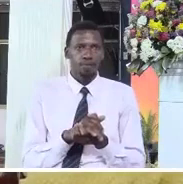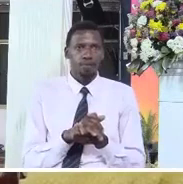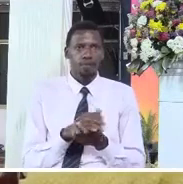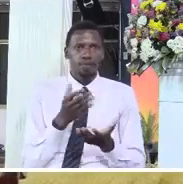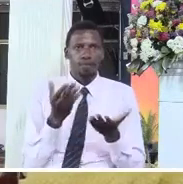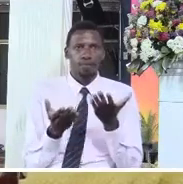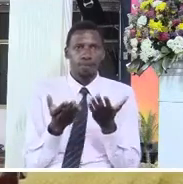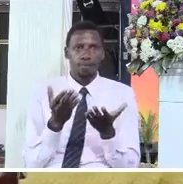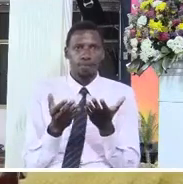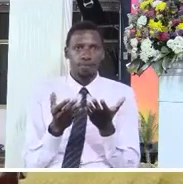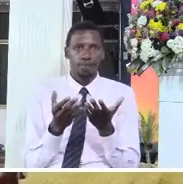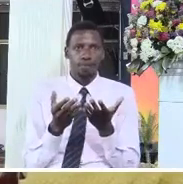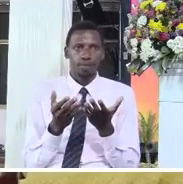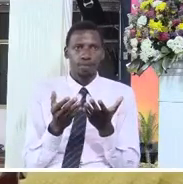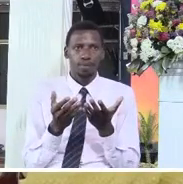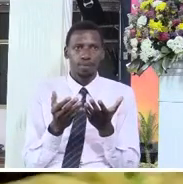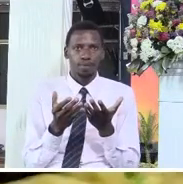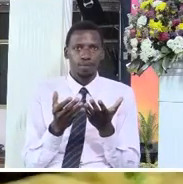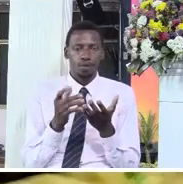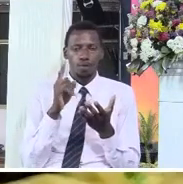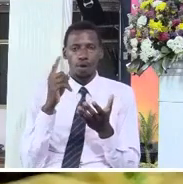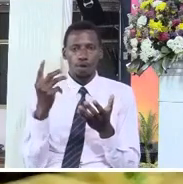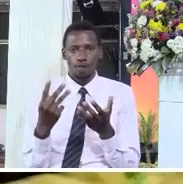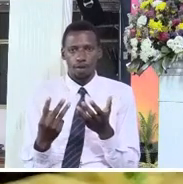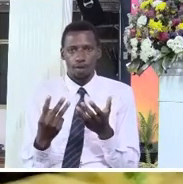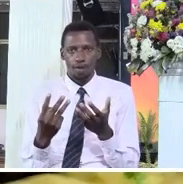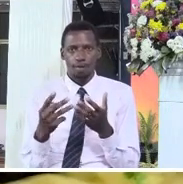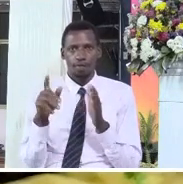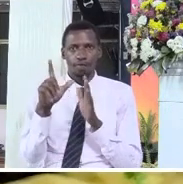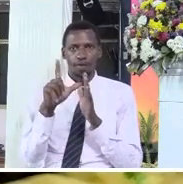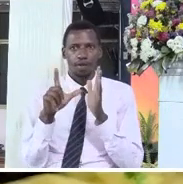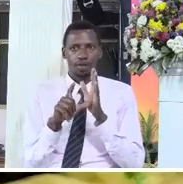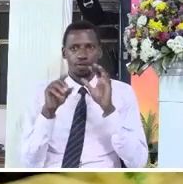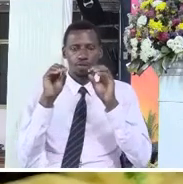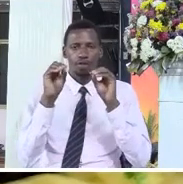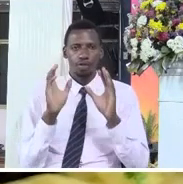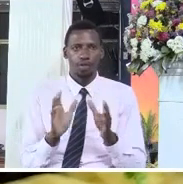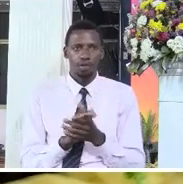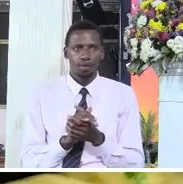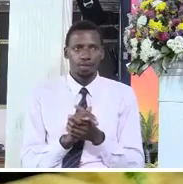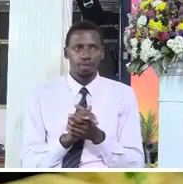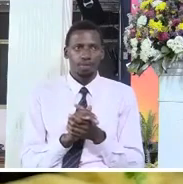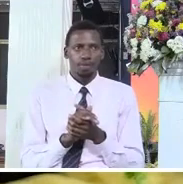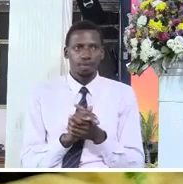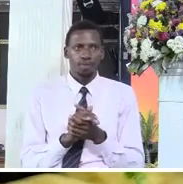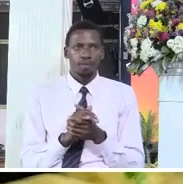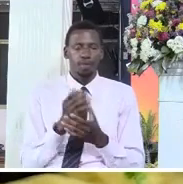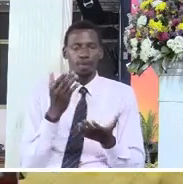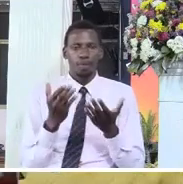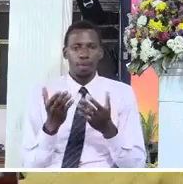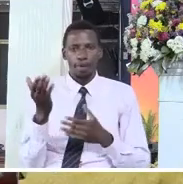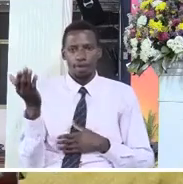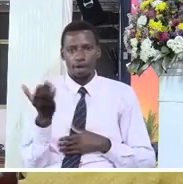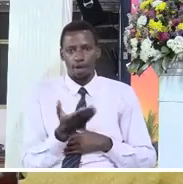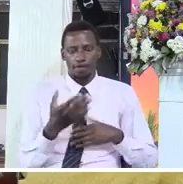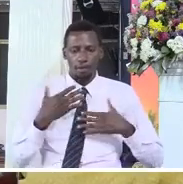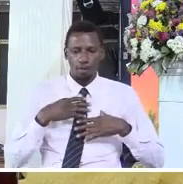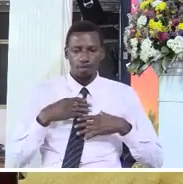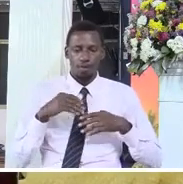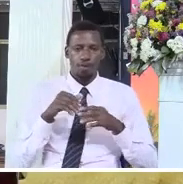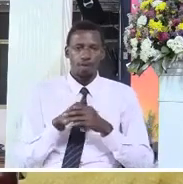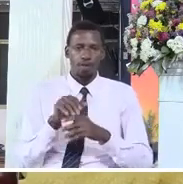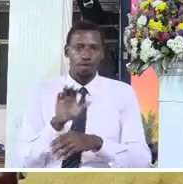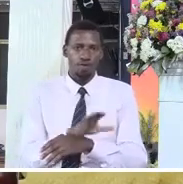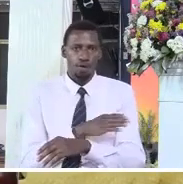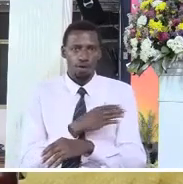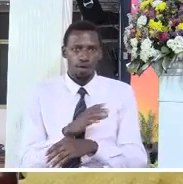maybe a third of the lesson teachers, maybe a half of the people in the choir were first